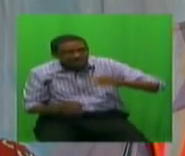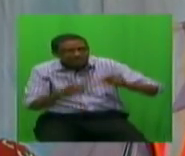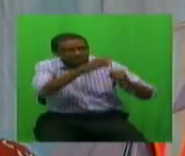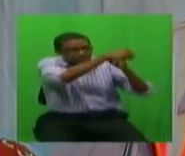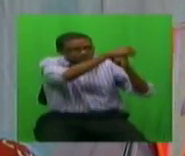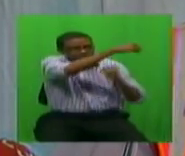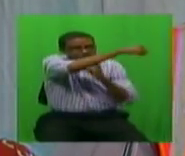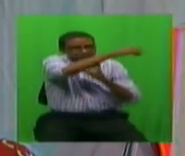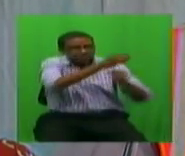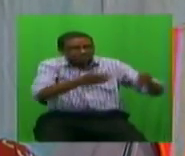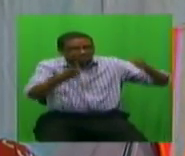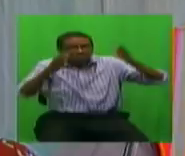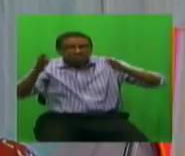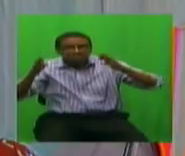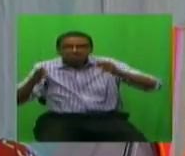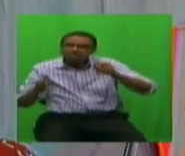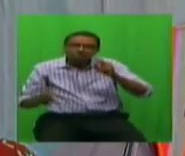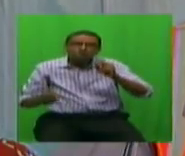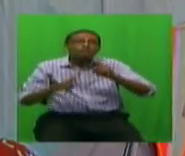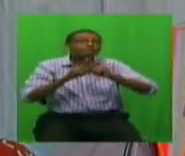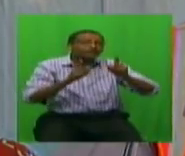in some of the areas on the North Coast